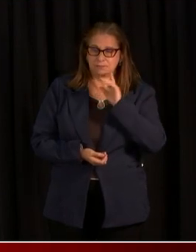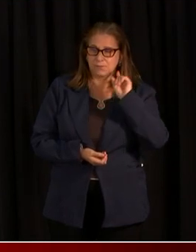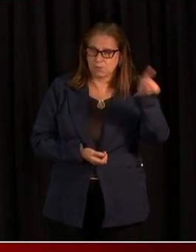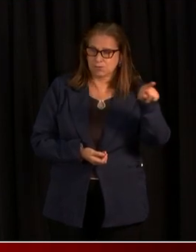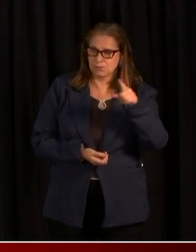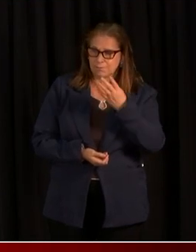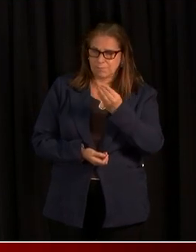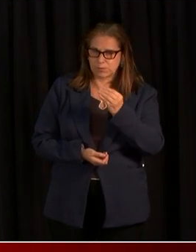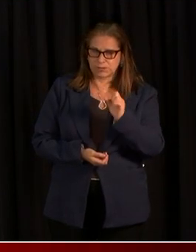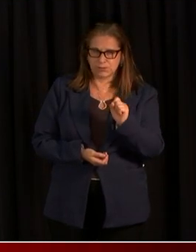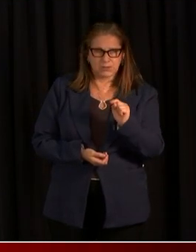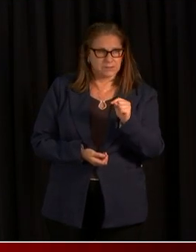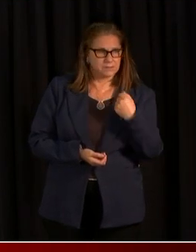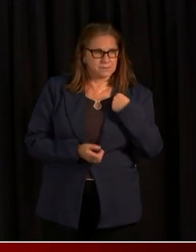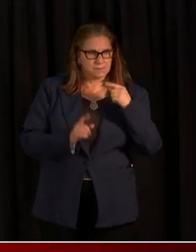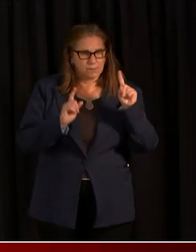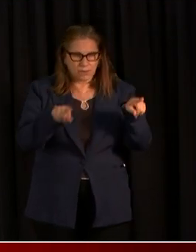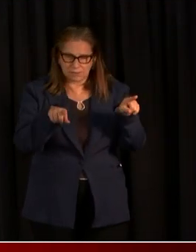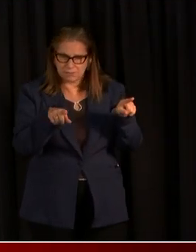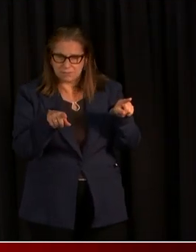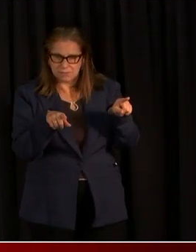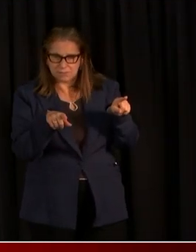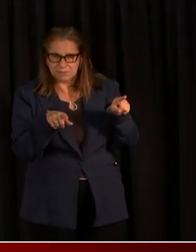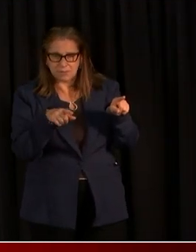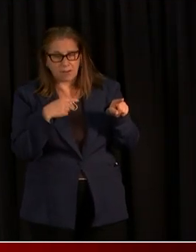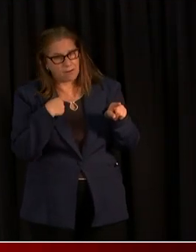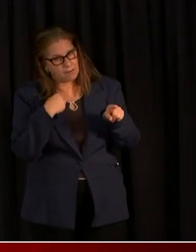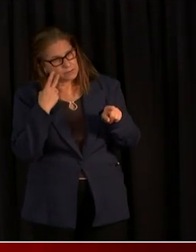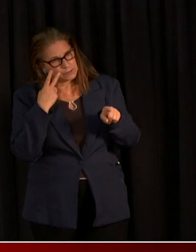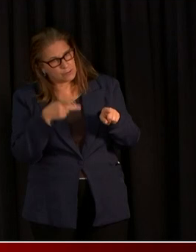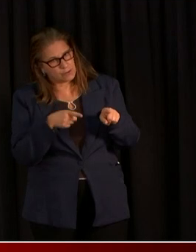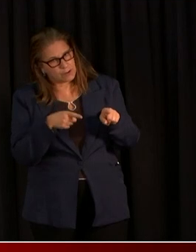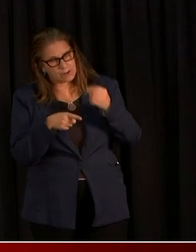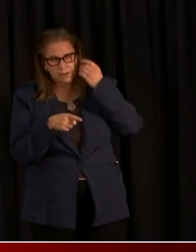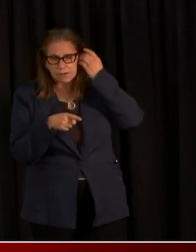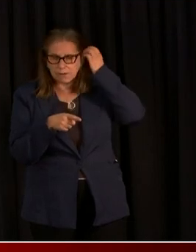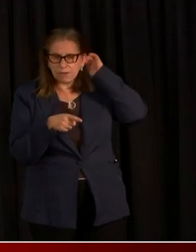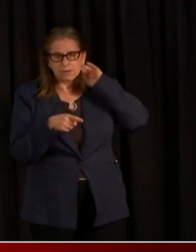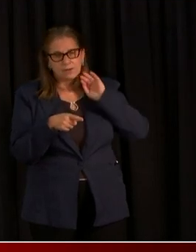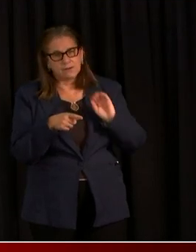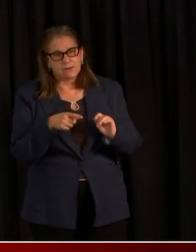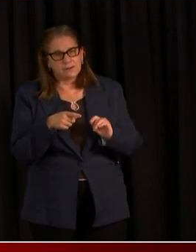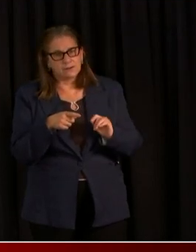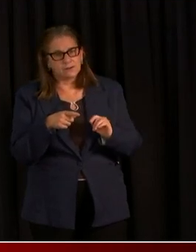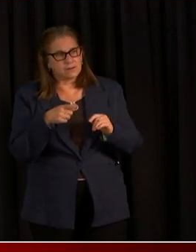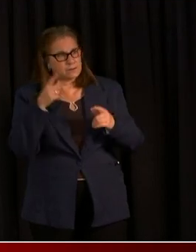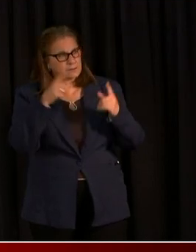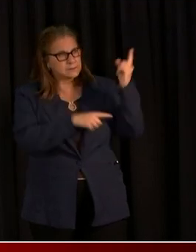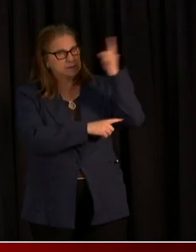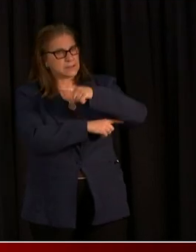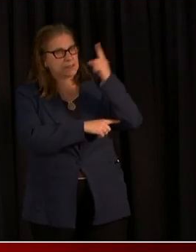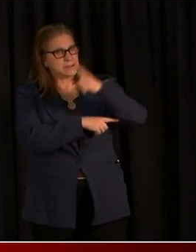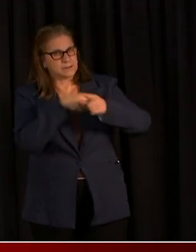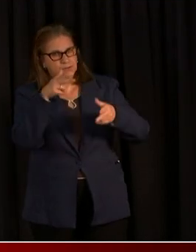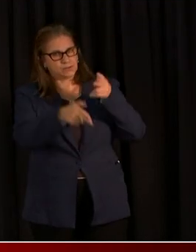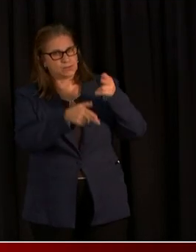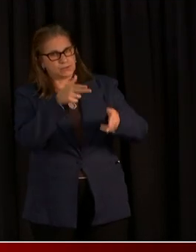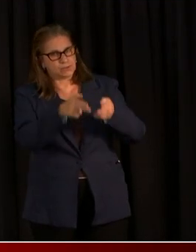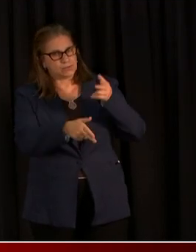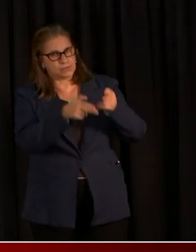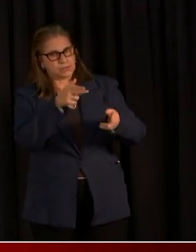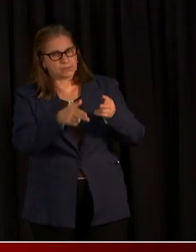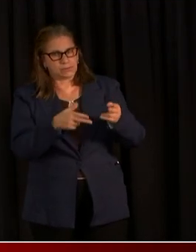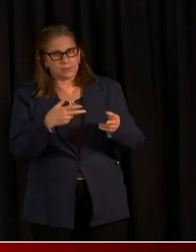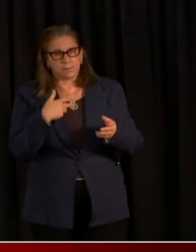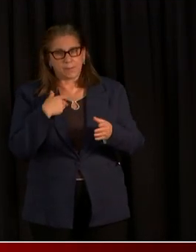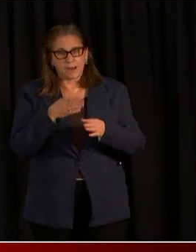1. And what I saw was a daytime shooting. I saw neighbors